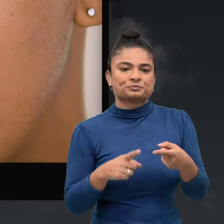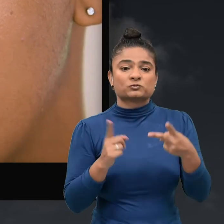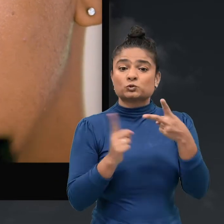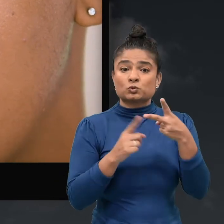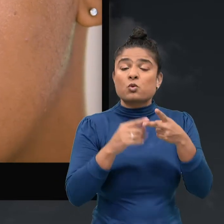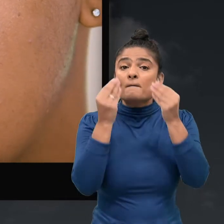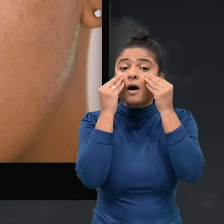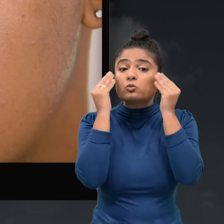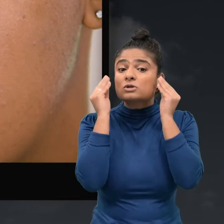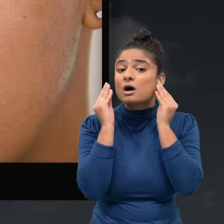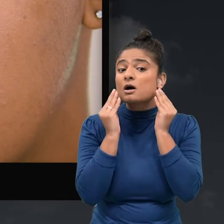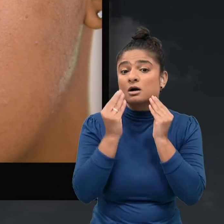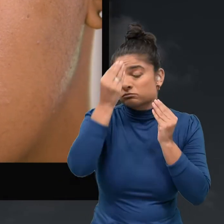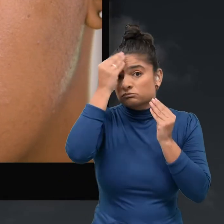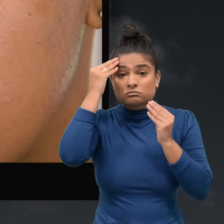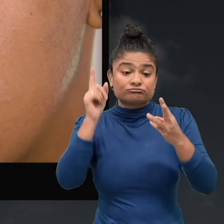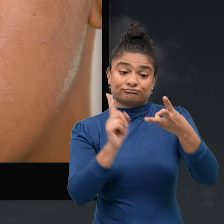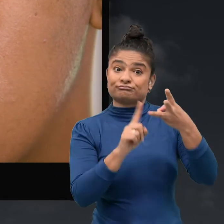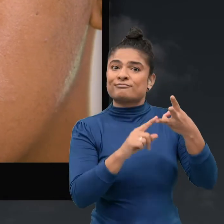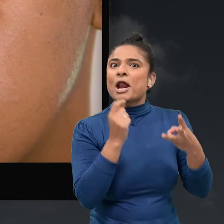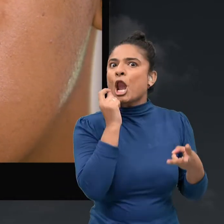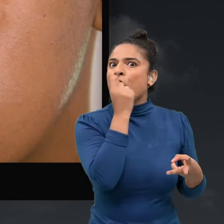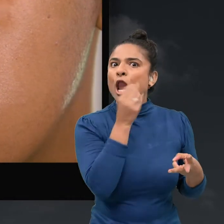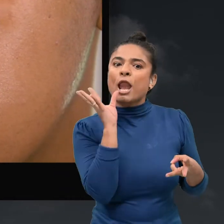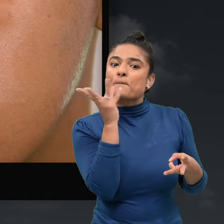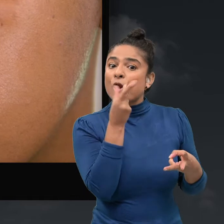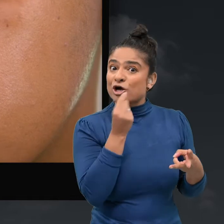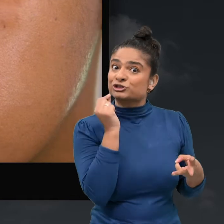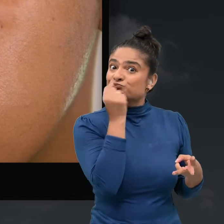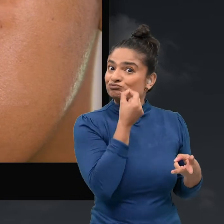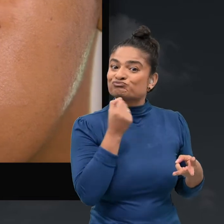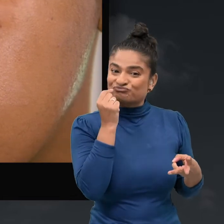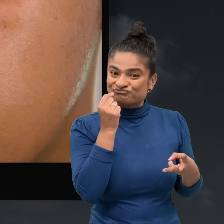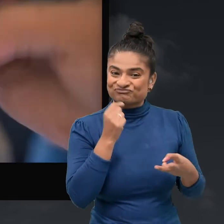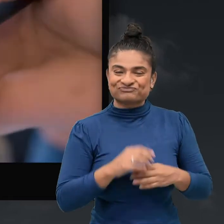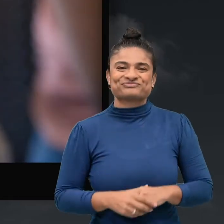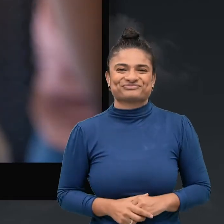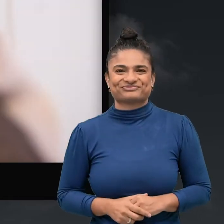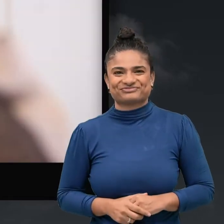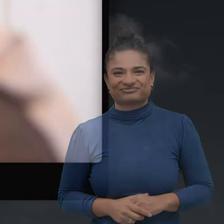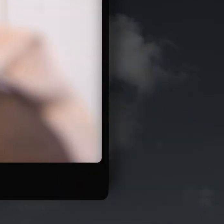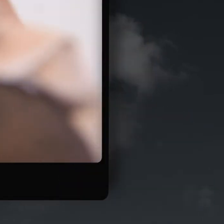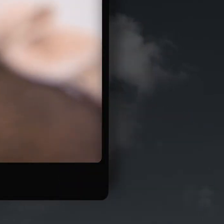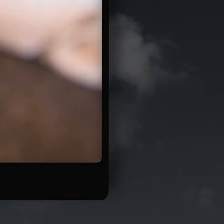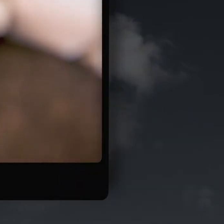lipstick, your powder, and the third one, your lip gloss.